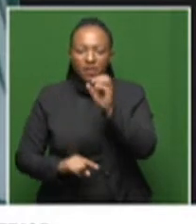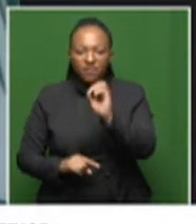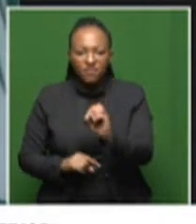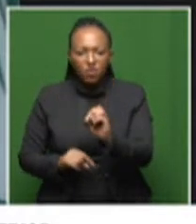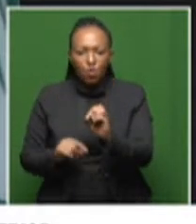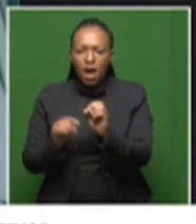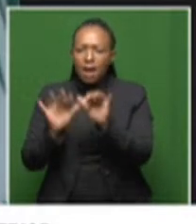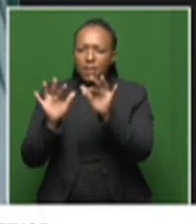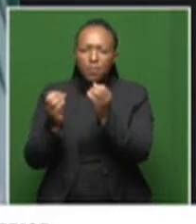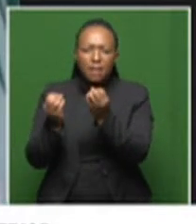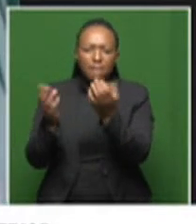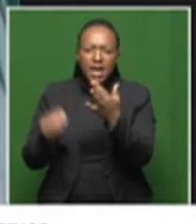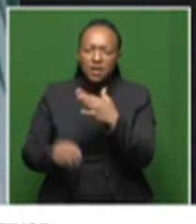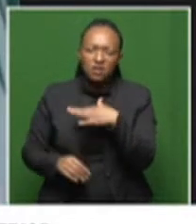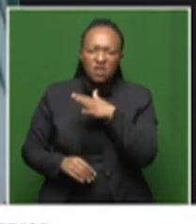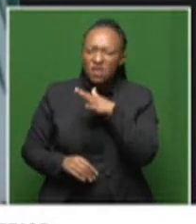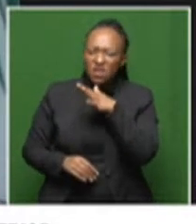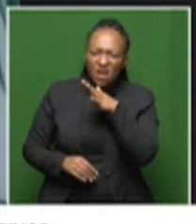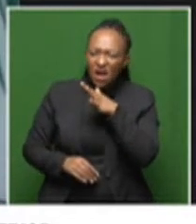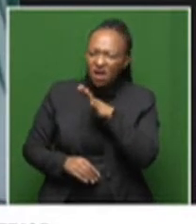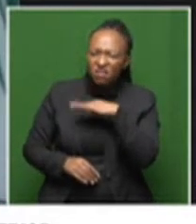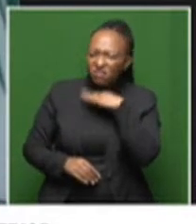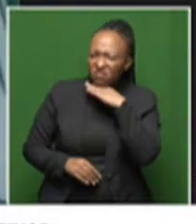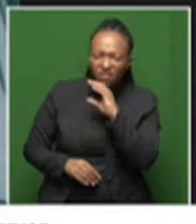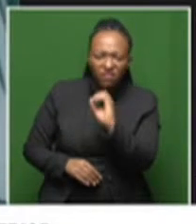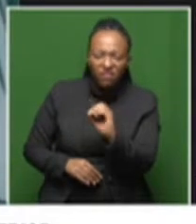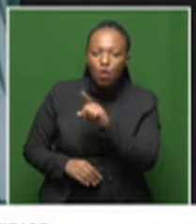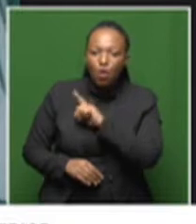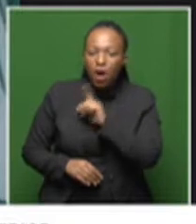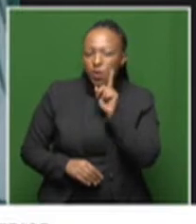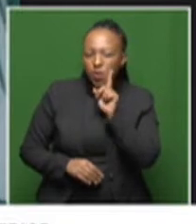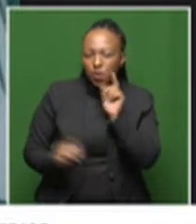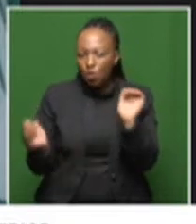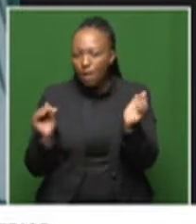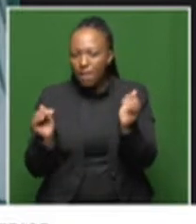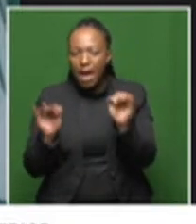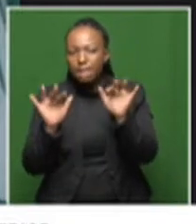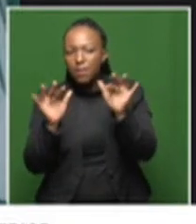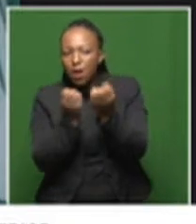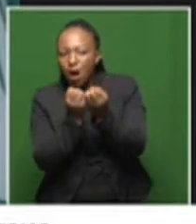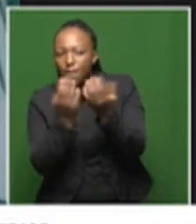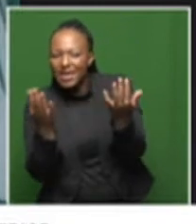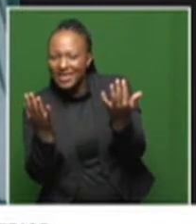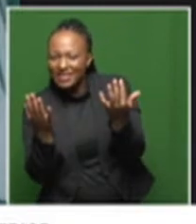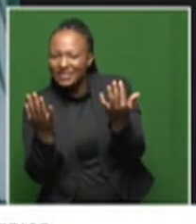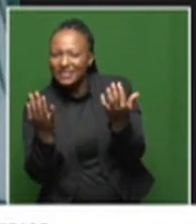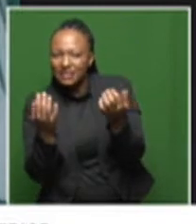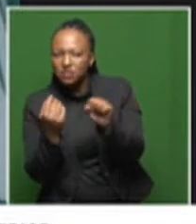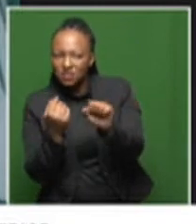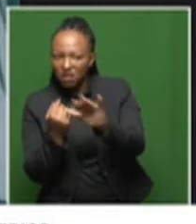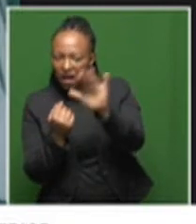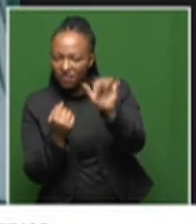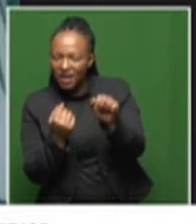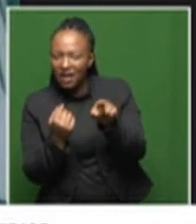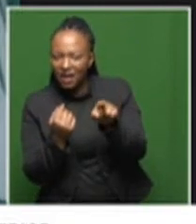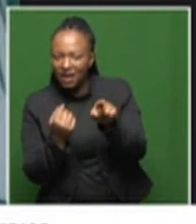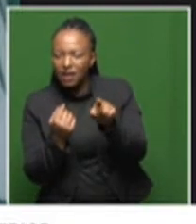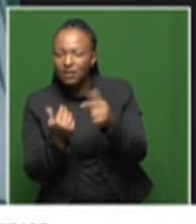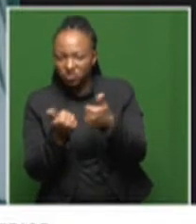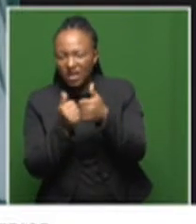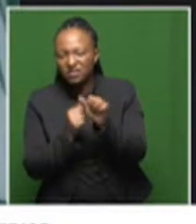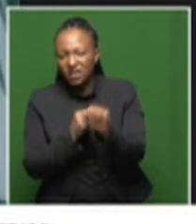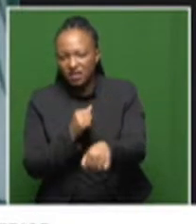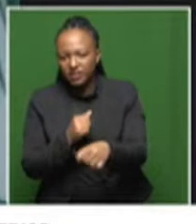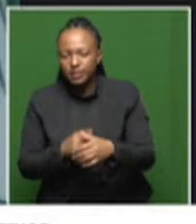it's not yet enough because comparing with the percentage of the population, is still a bit of a challenge. And despite this strides as